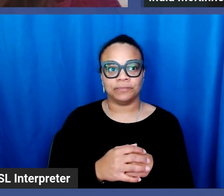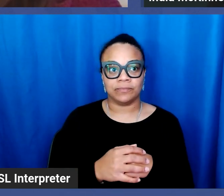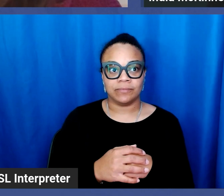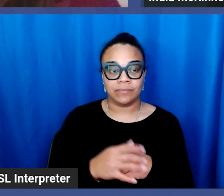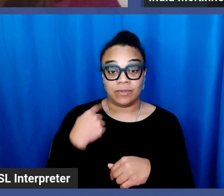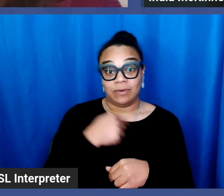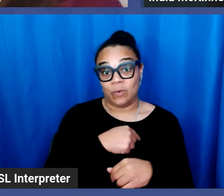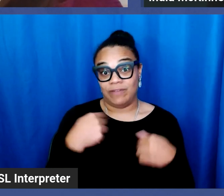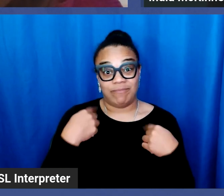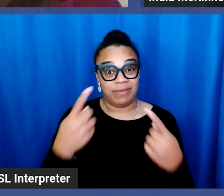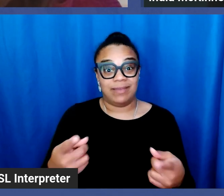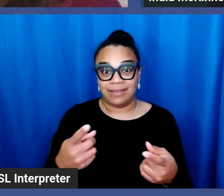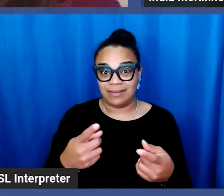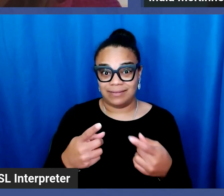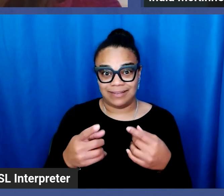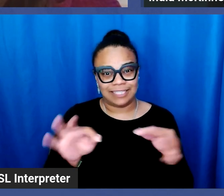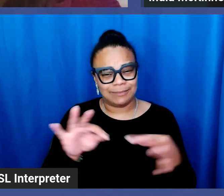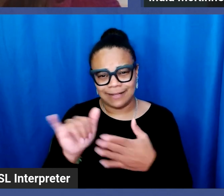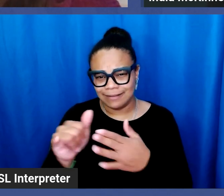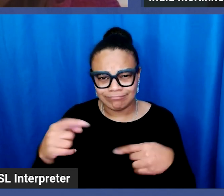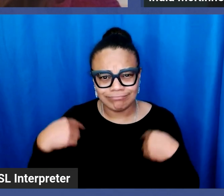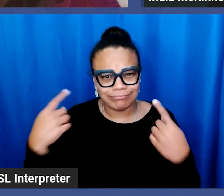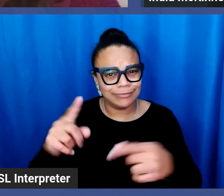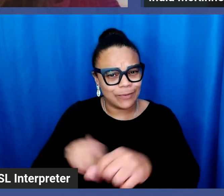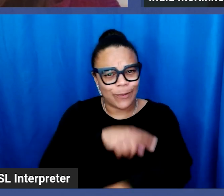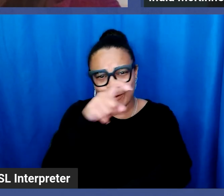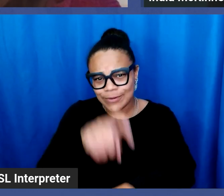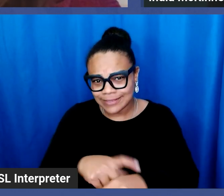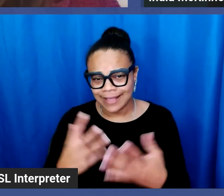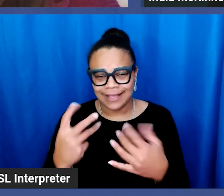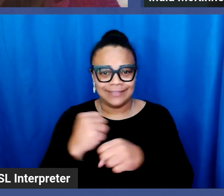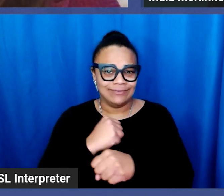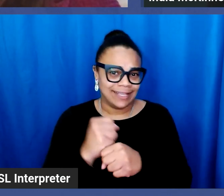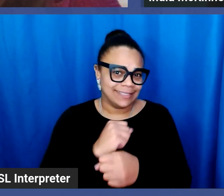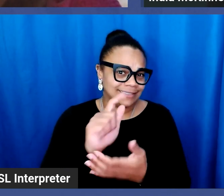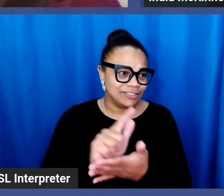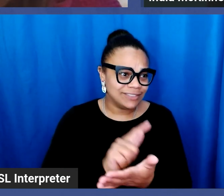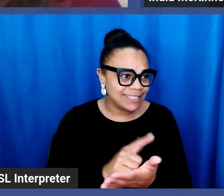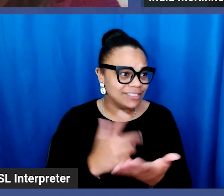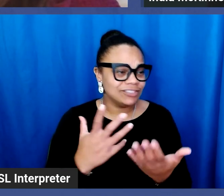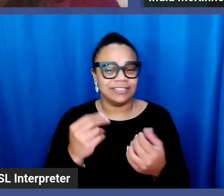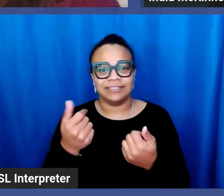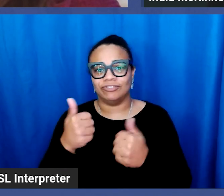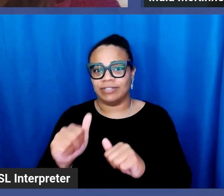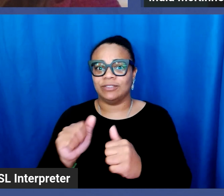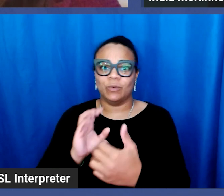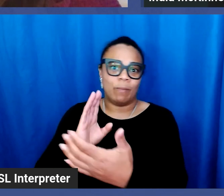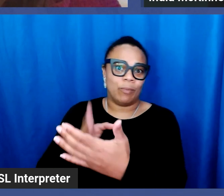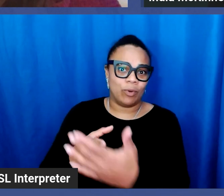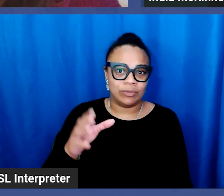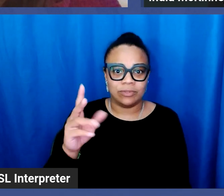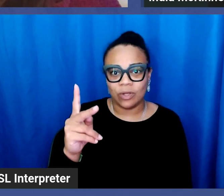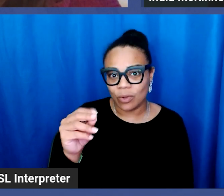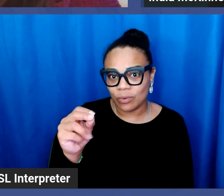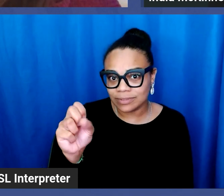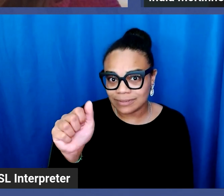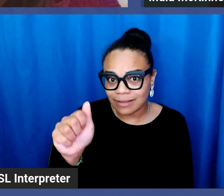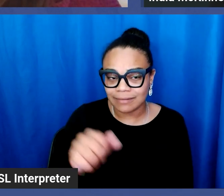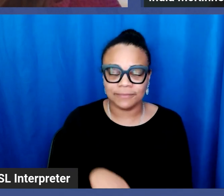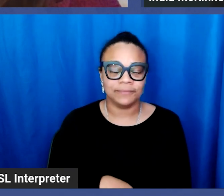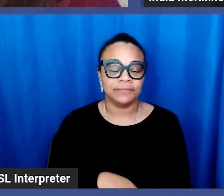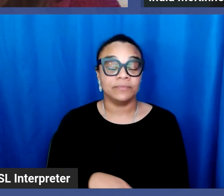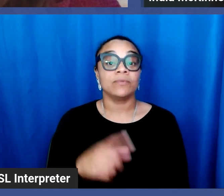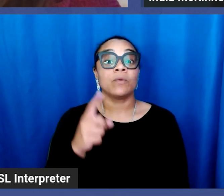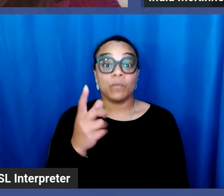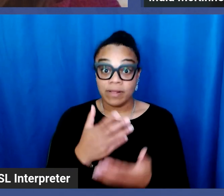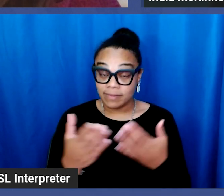been talking about for a long time, right? In fighting this legislation, in opposing COSA. One thing